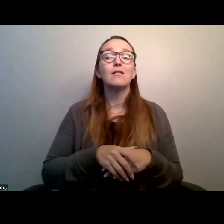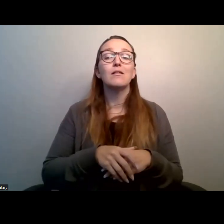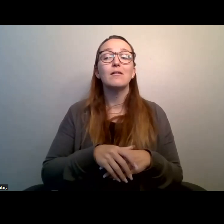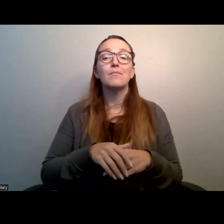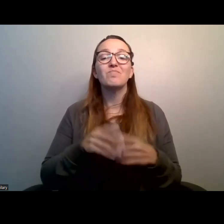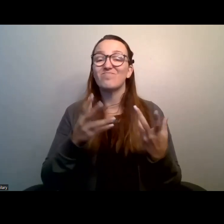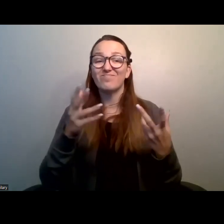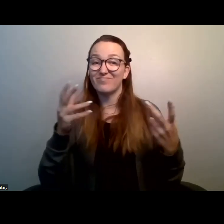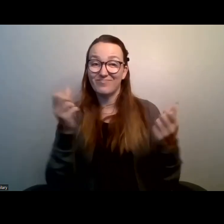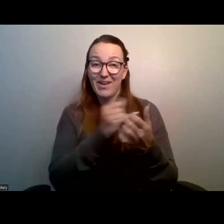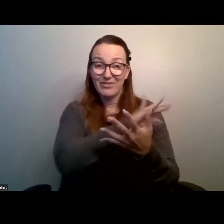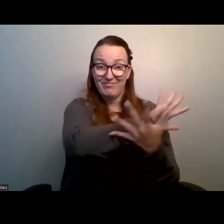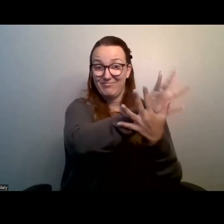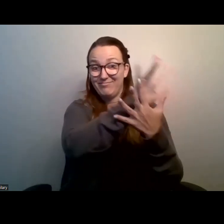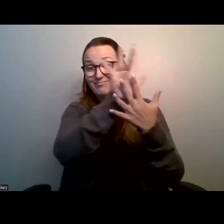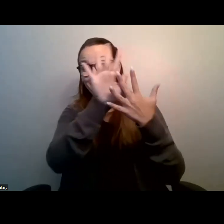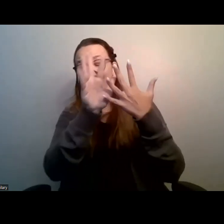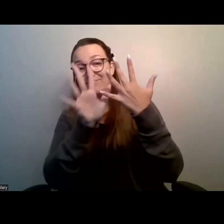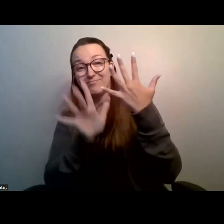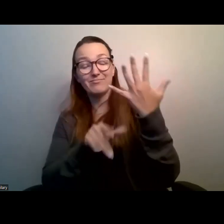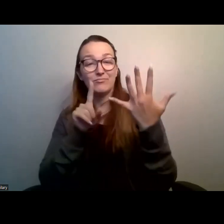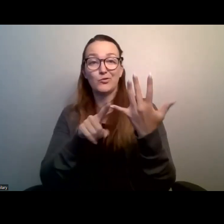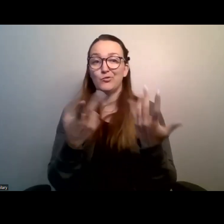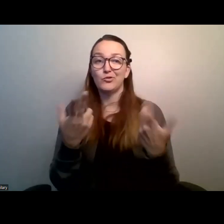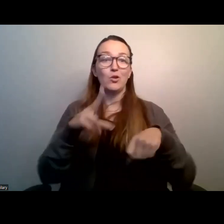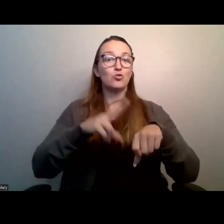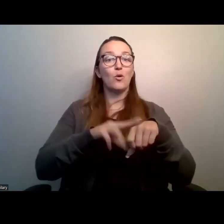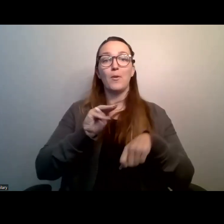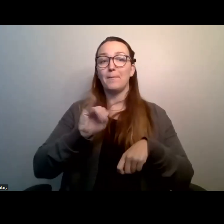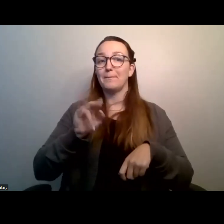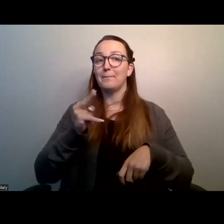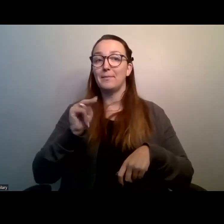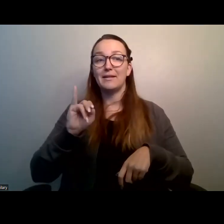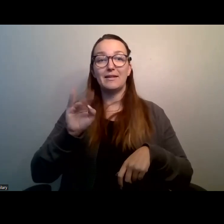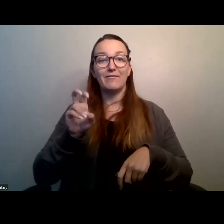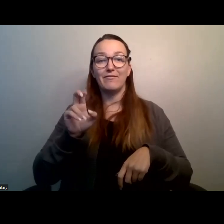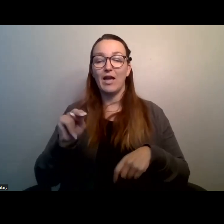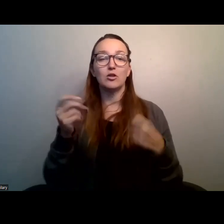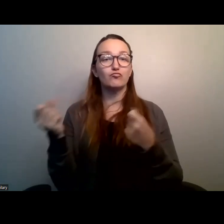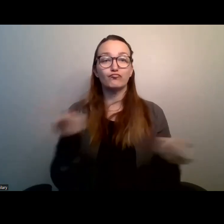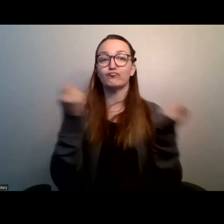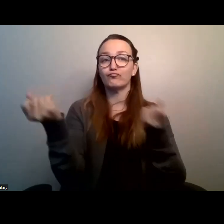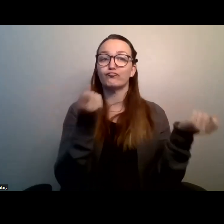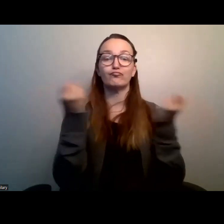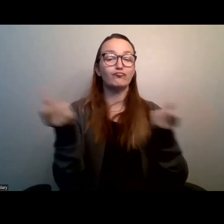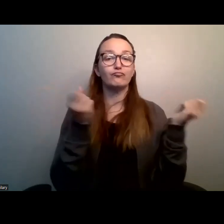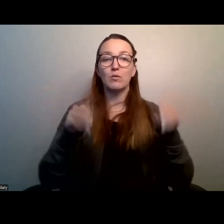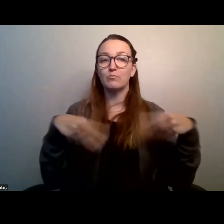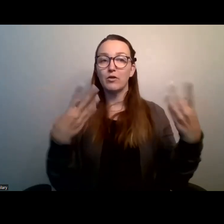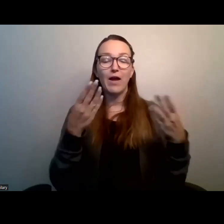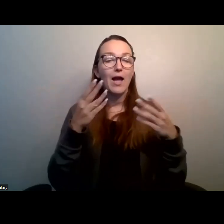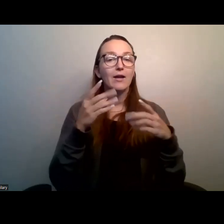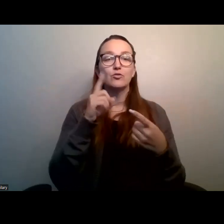and everything down to a regular minivan that goes out and provides care on the street to folks that are